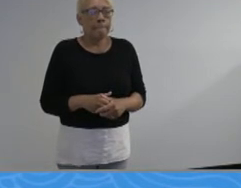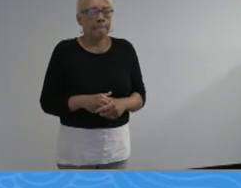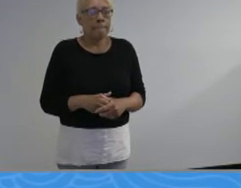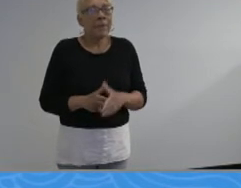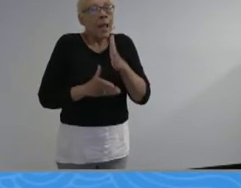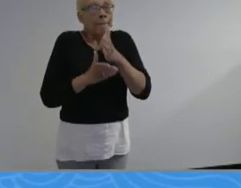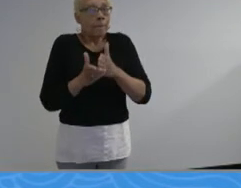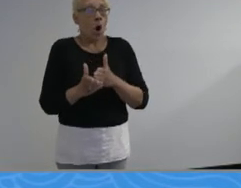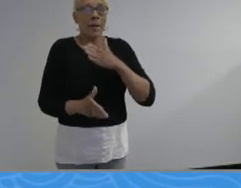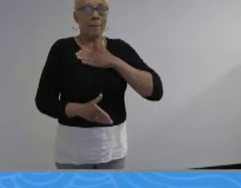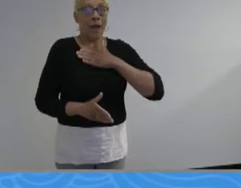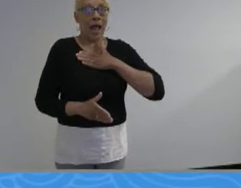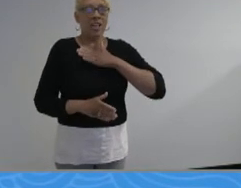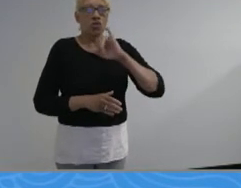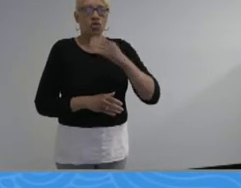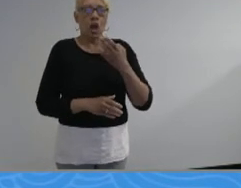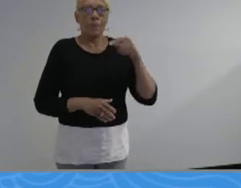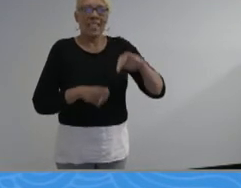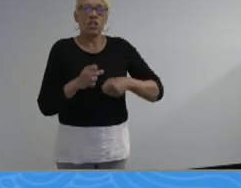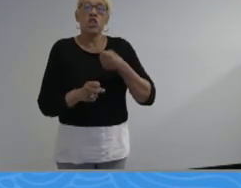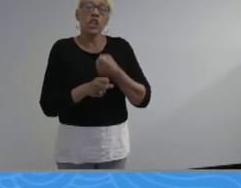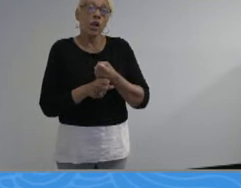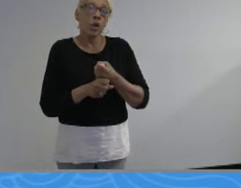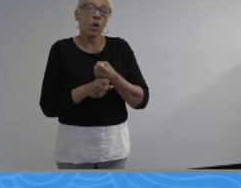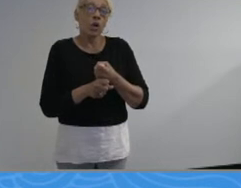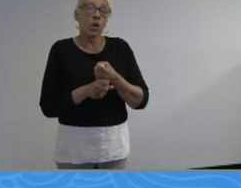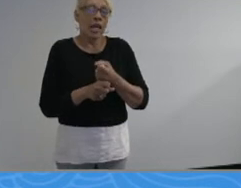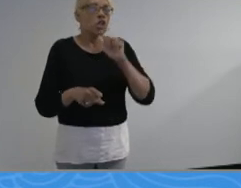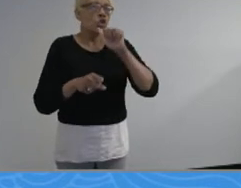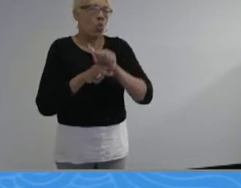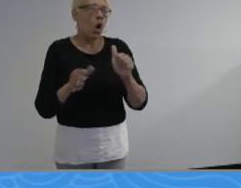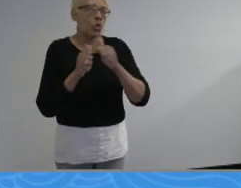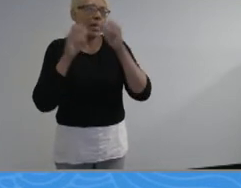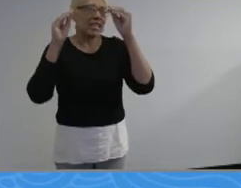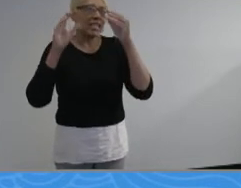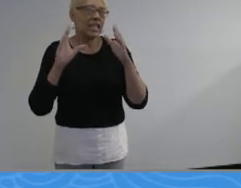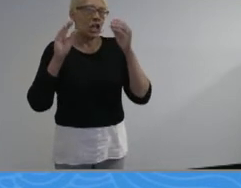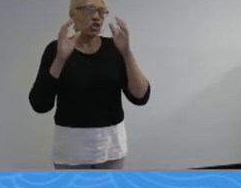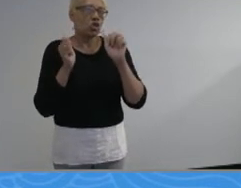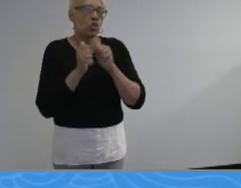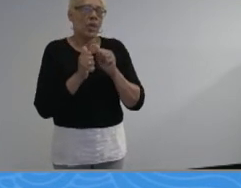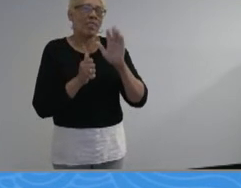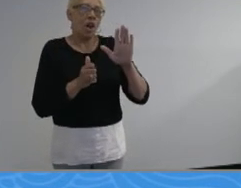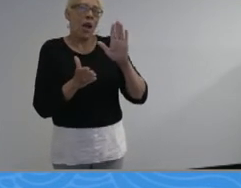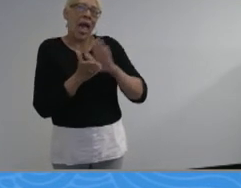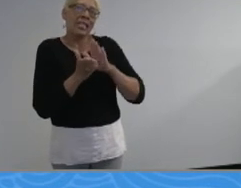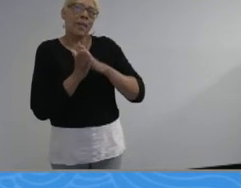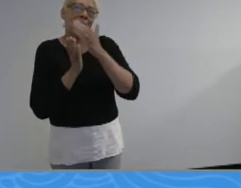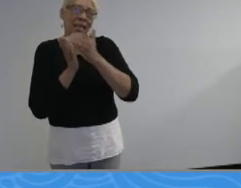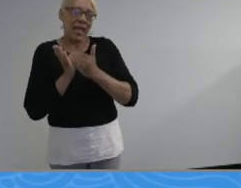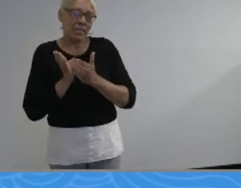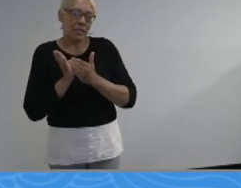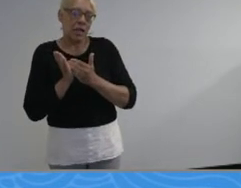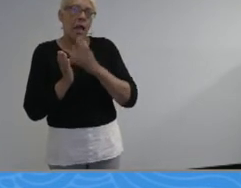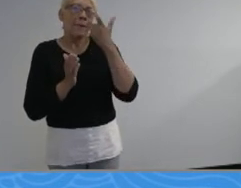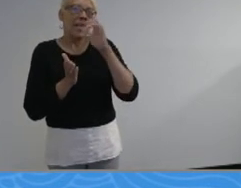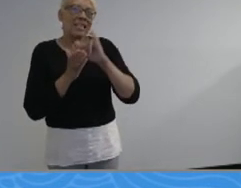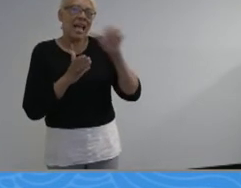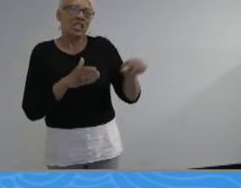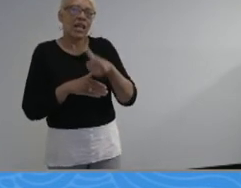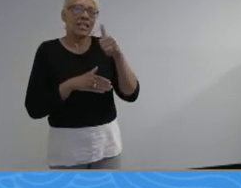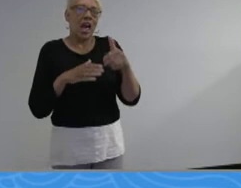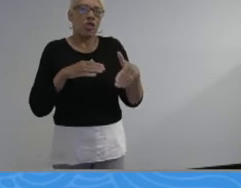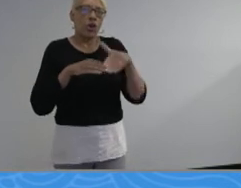part of my job this year is to work with teachers on their academic lessons, because that's another layer. If